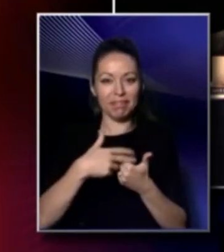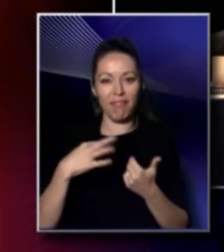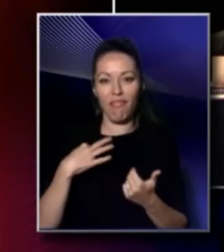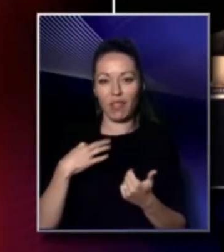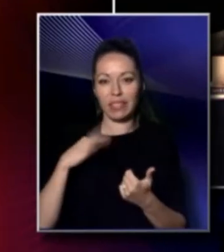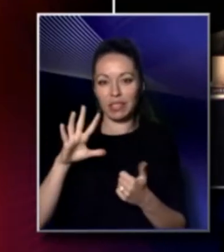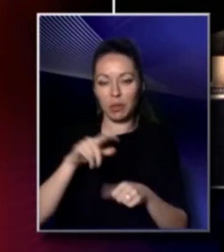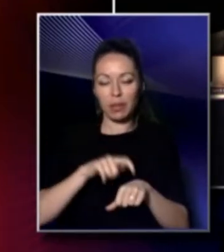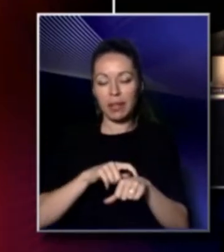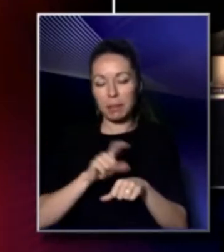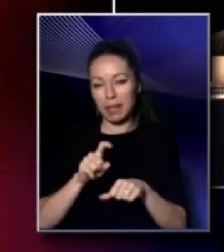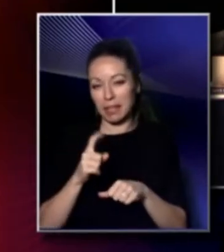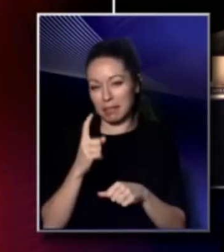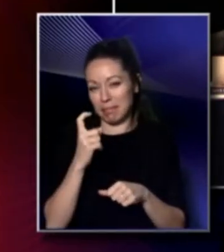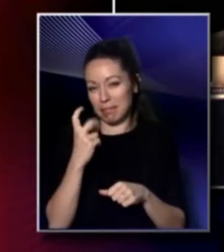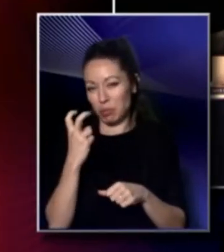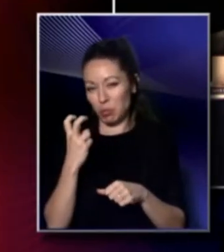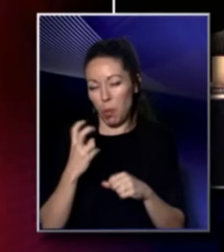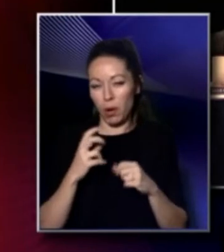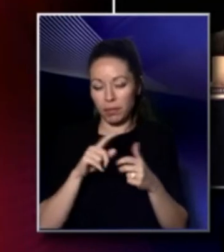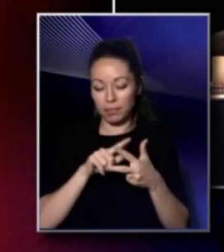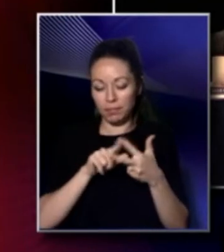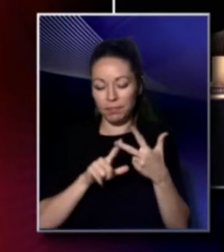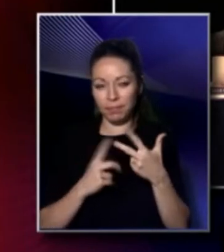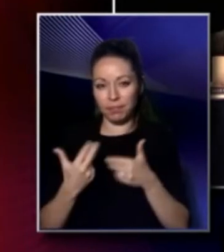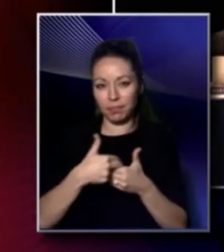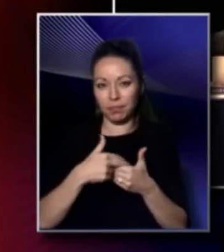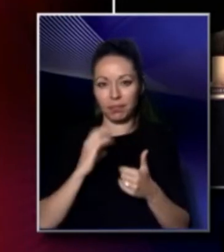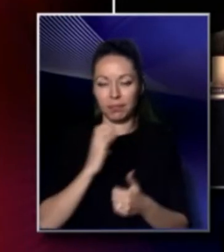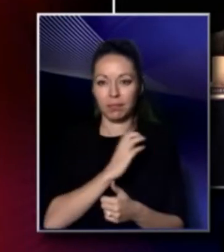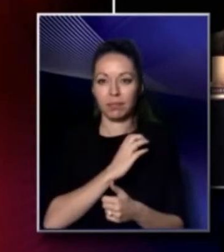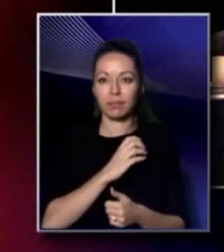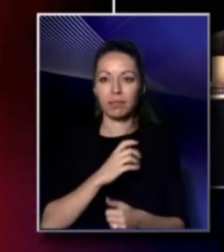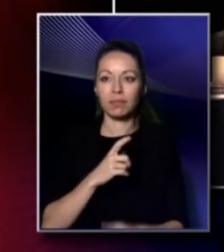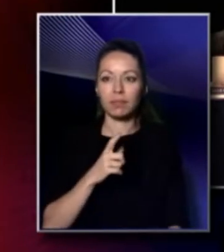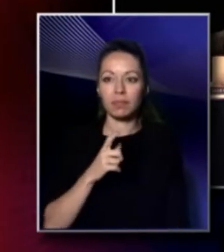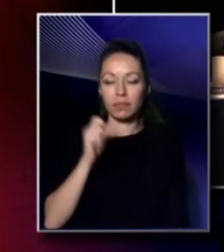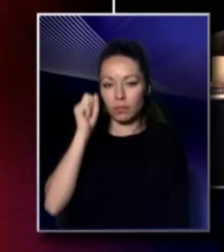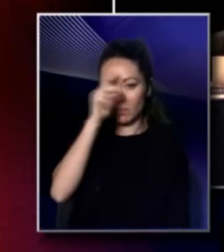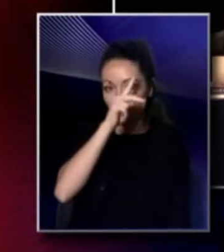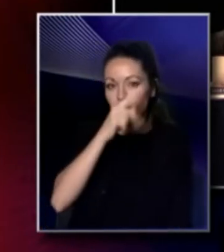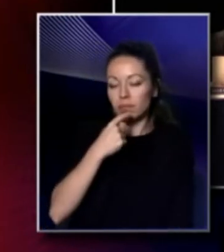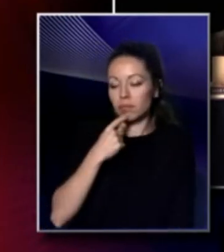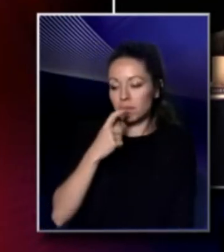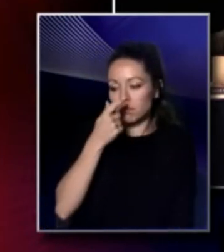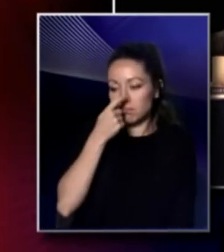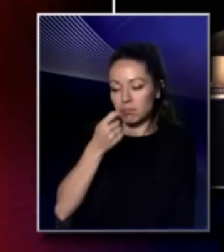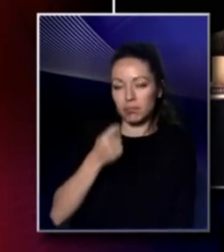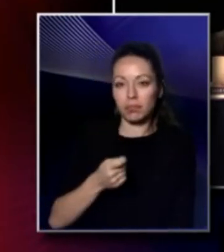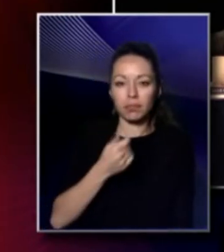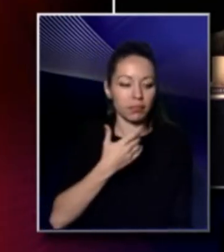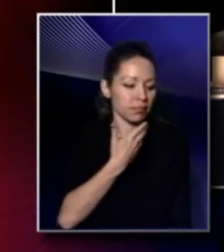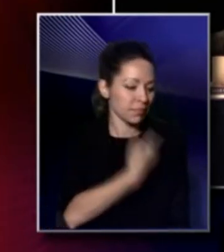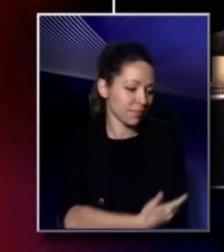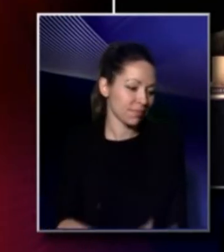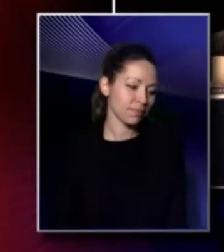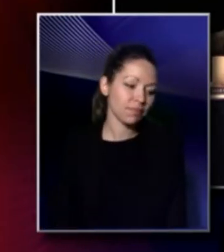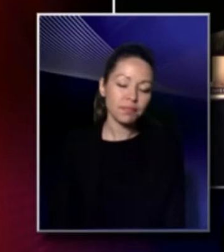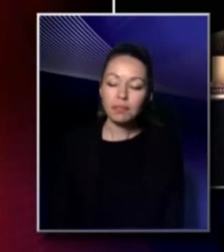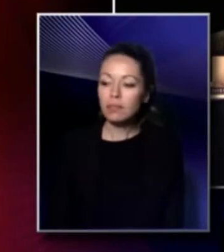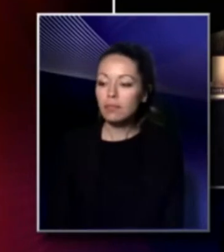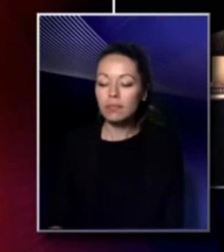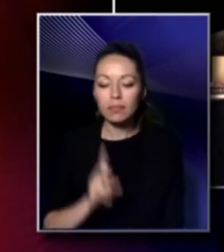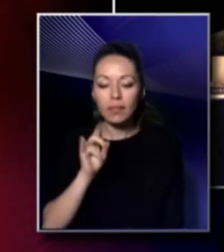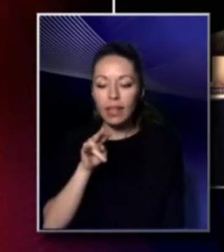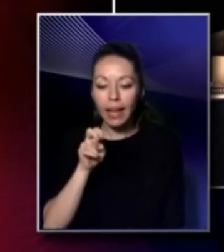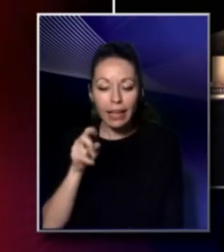need 1 or 2 more people to be on that committee. I would be interested. Okay, Suke, I appreciate that. Diane,